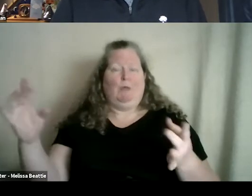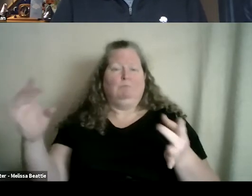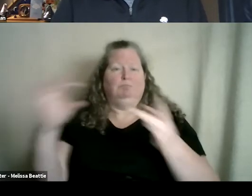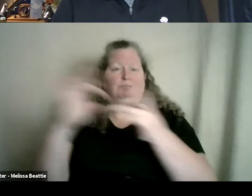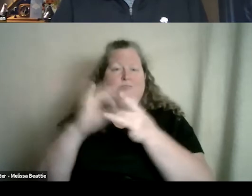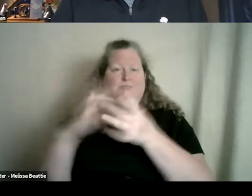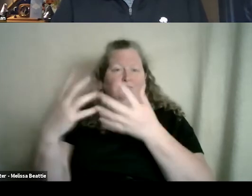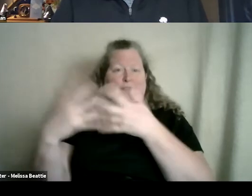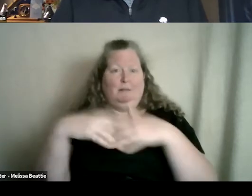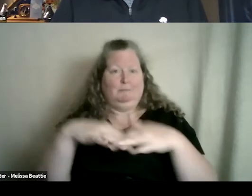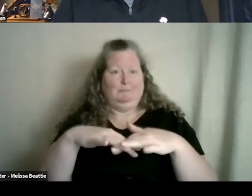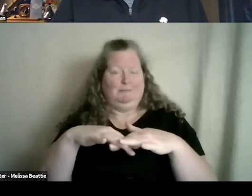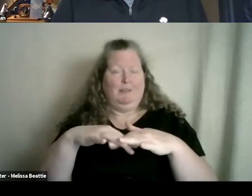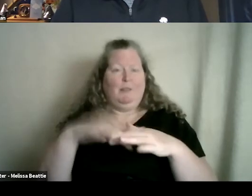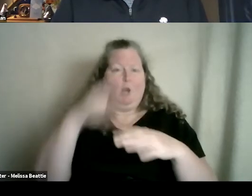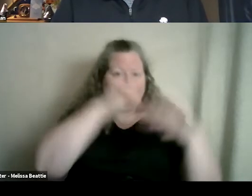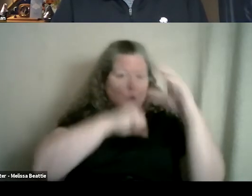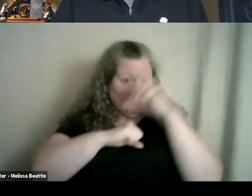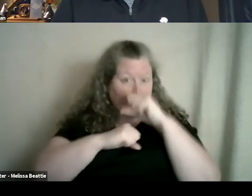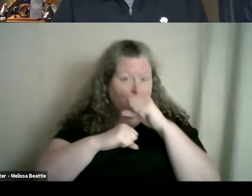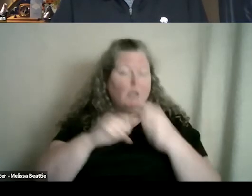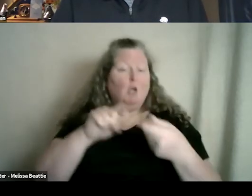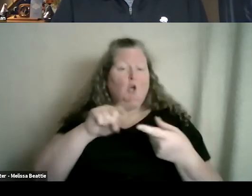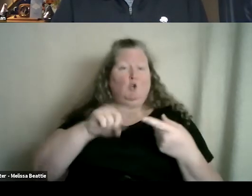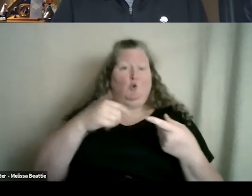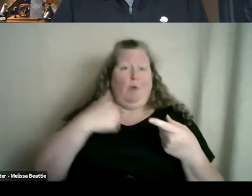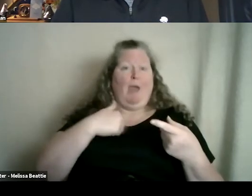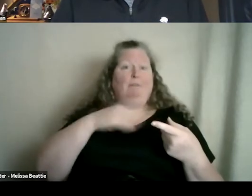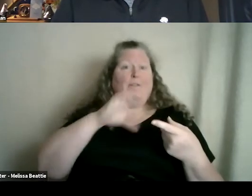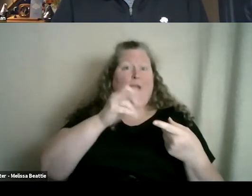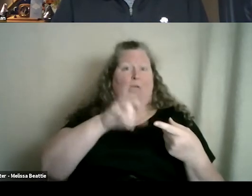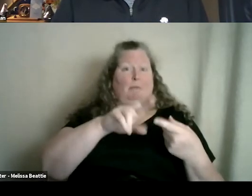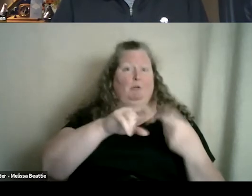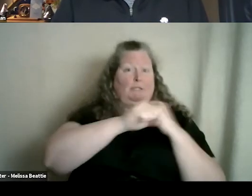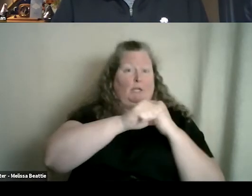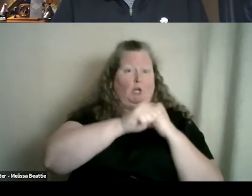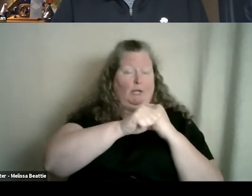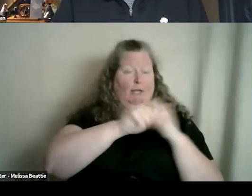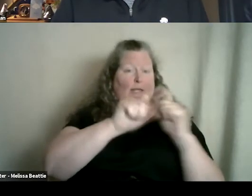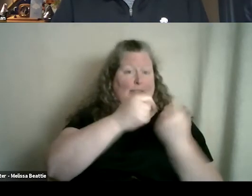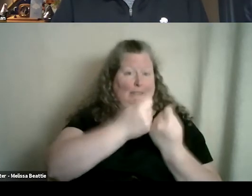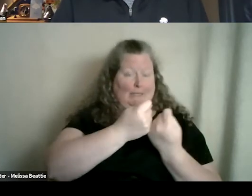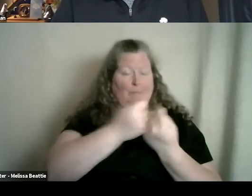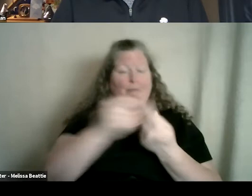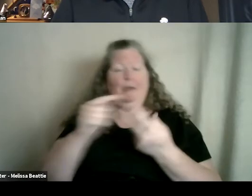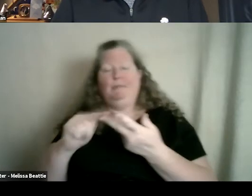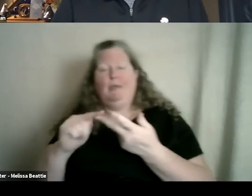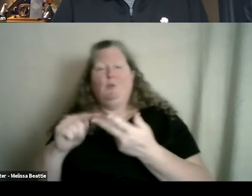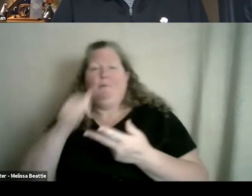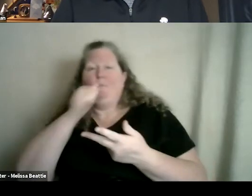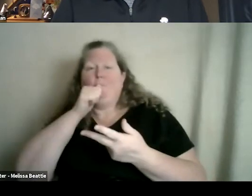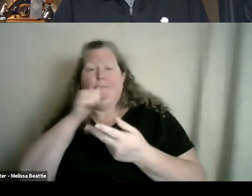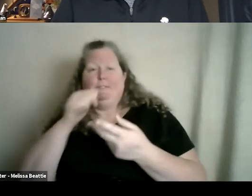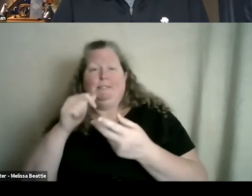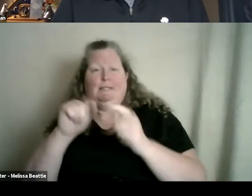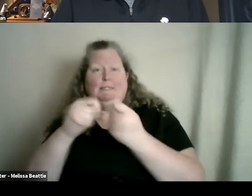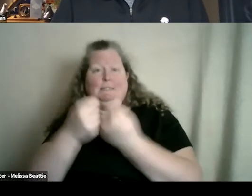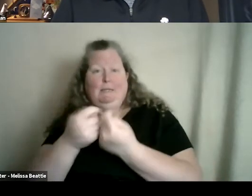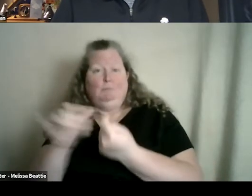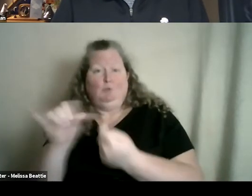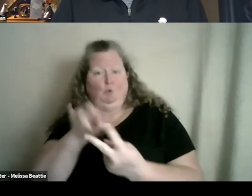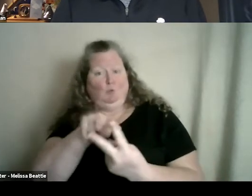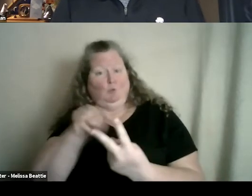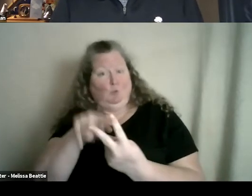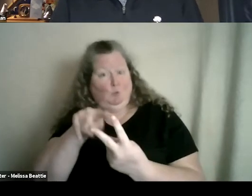things. One is that you have a cybersecurity team, and the other one is that you have a privacy team whose job